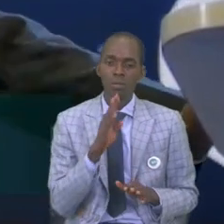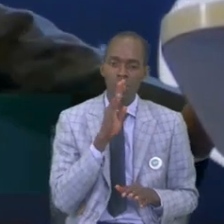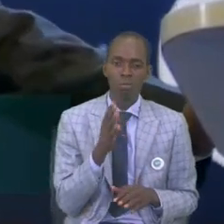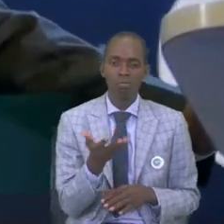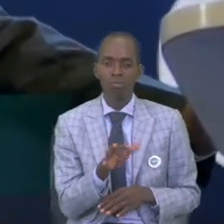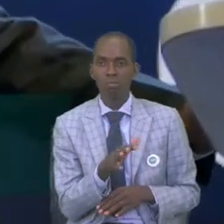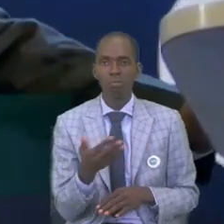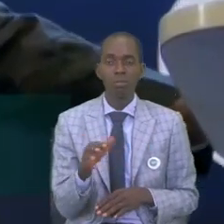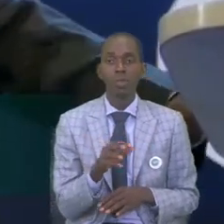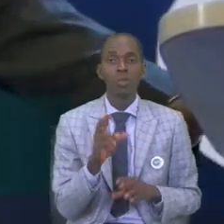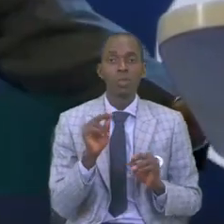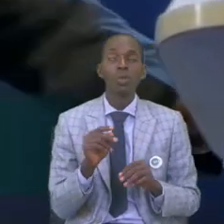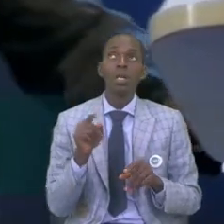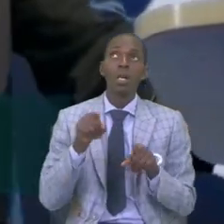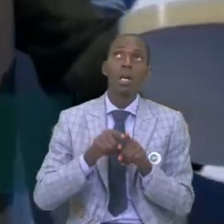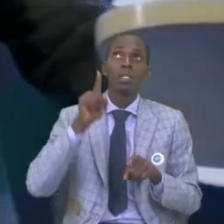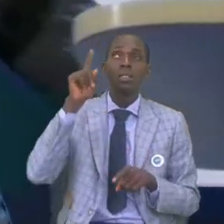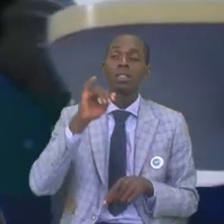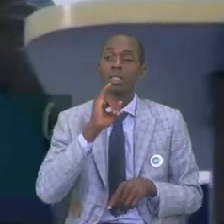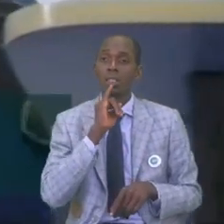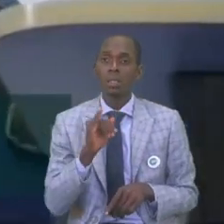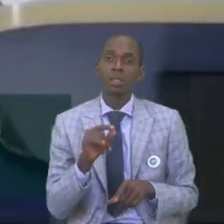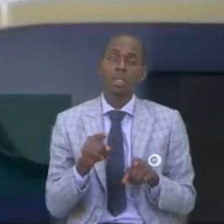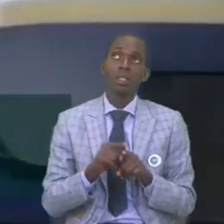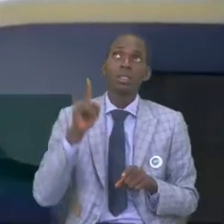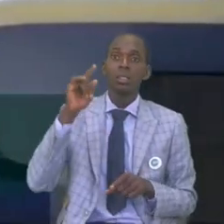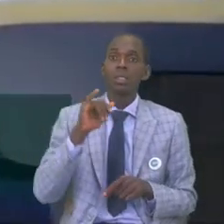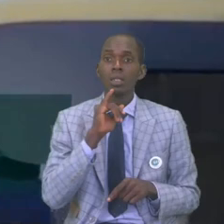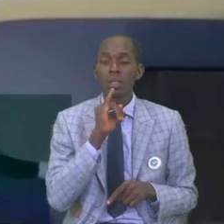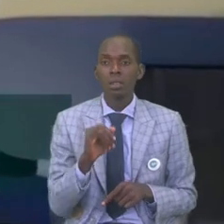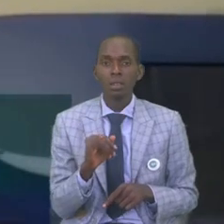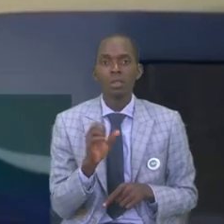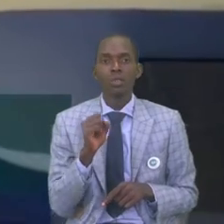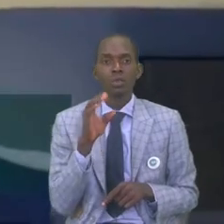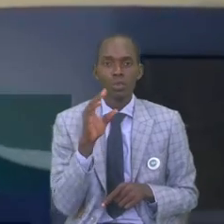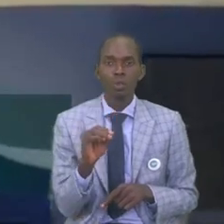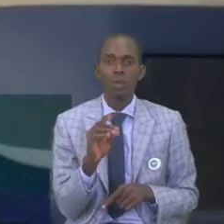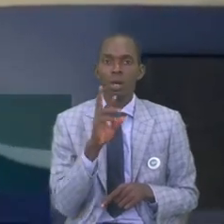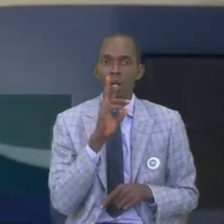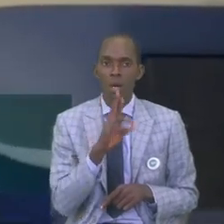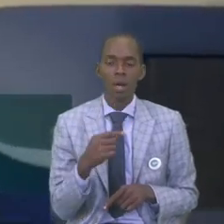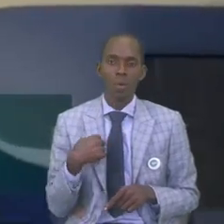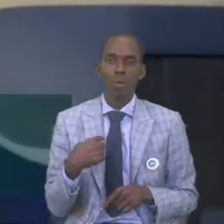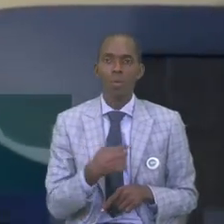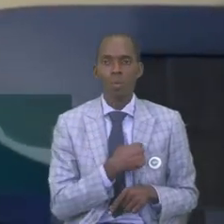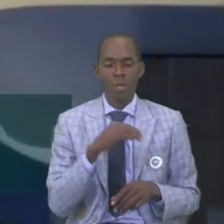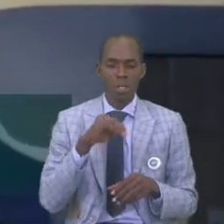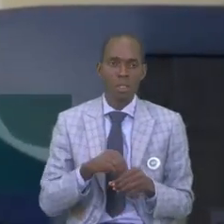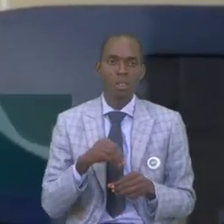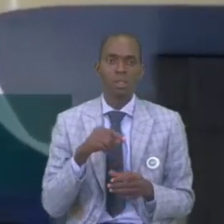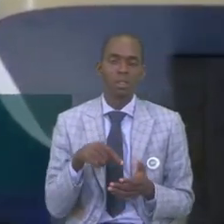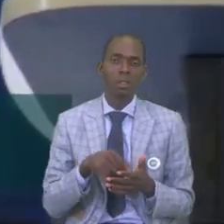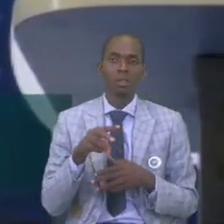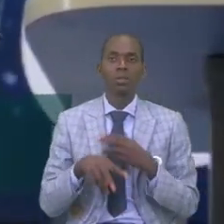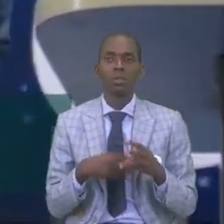Father. As he is, he says, so are we in the world.